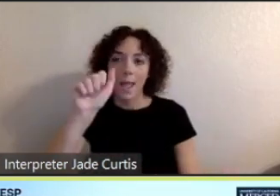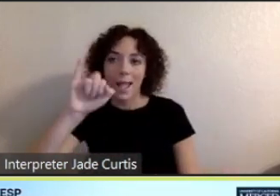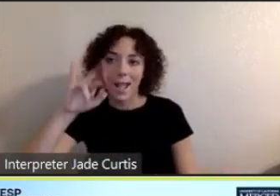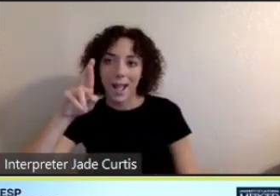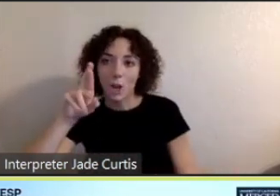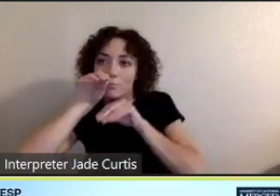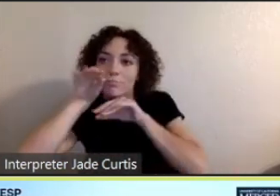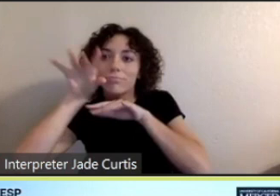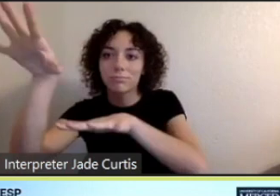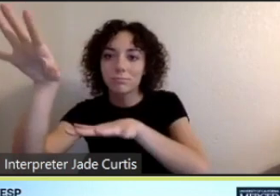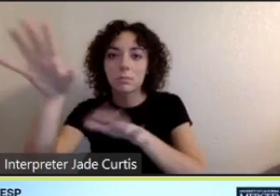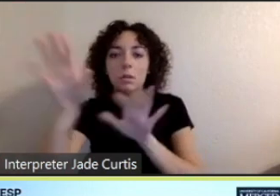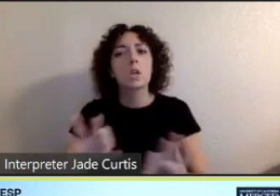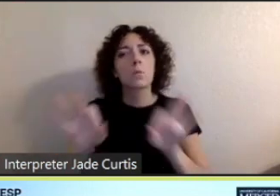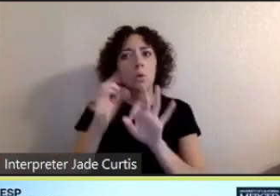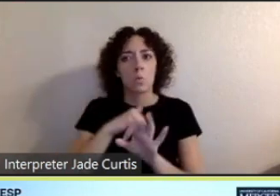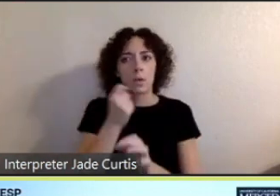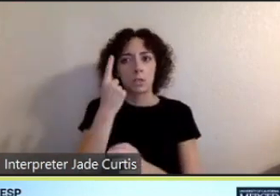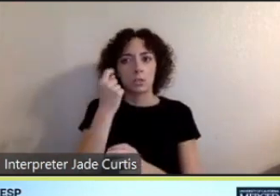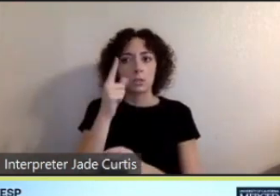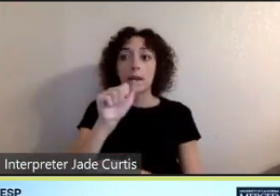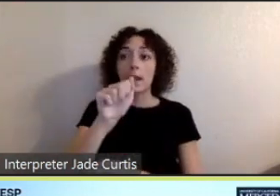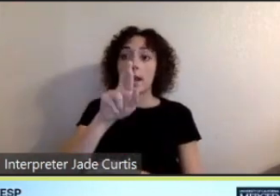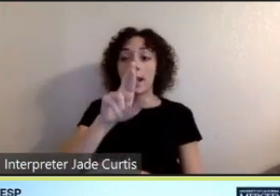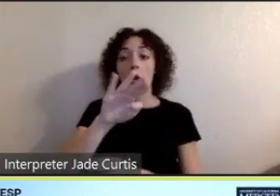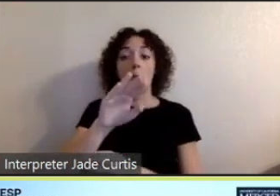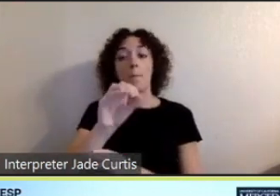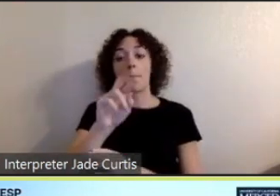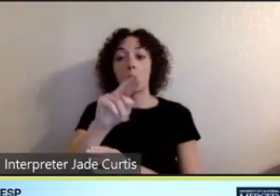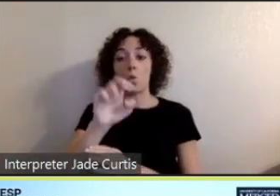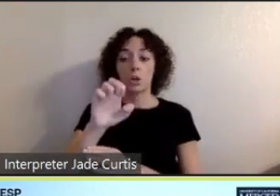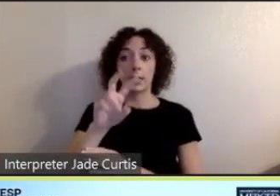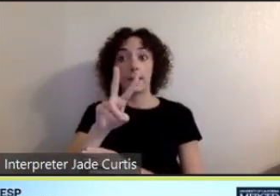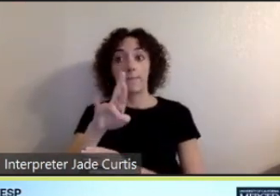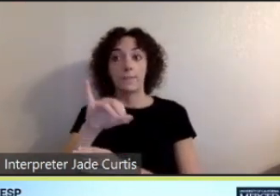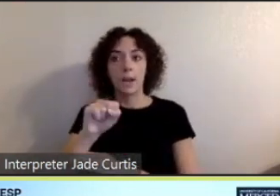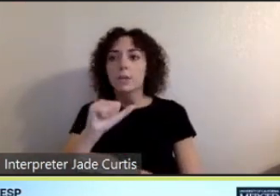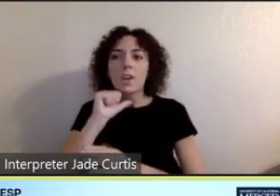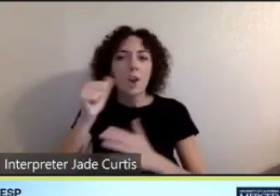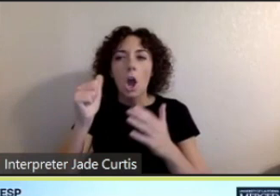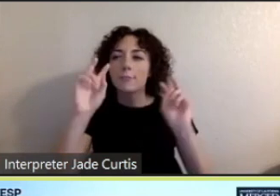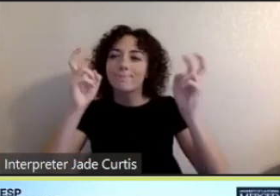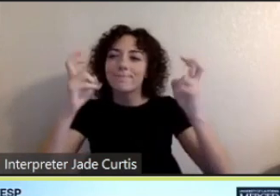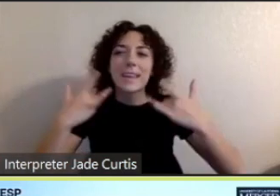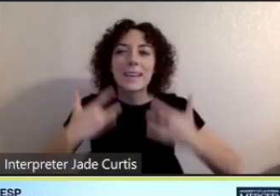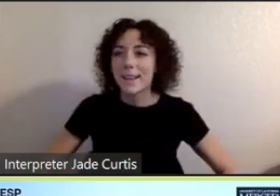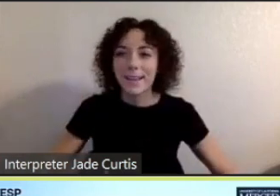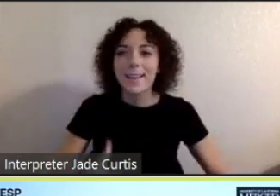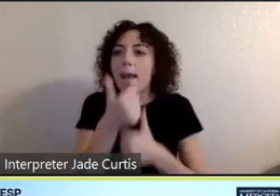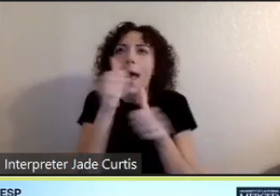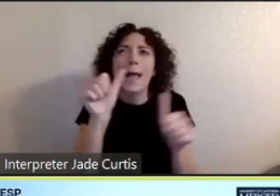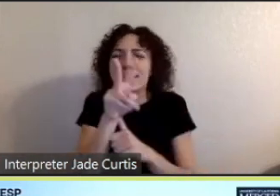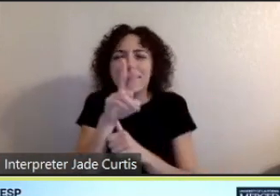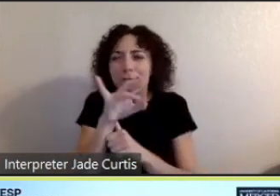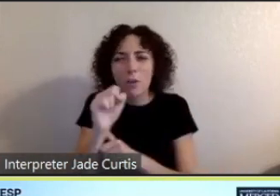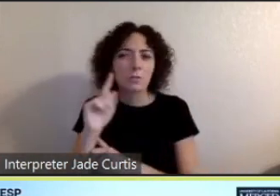important to realize that the airborne virus is not naked. We do not have naked, with any pathogens, bacteria or virus out there in the